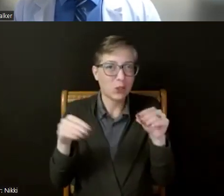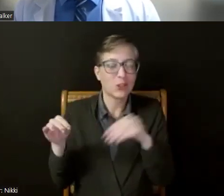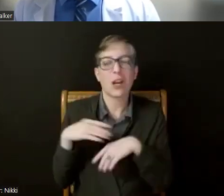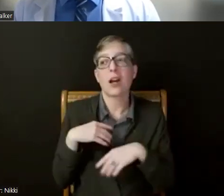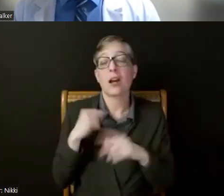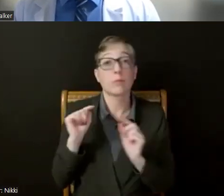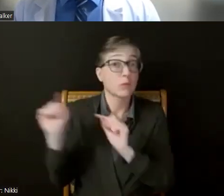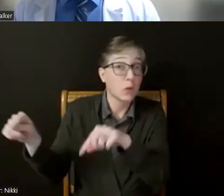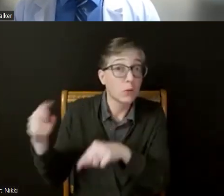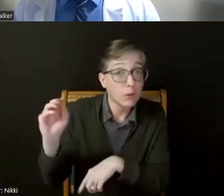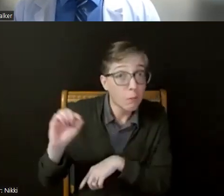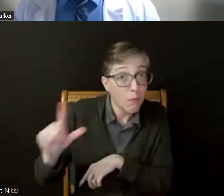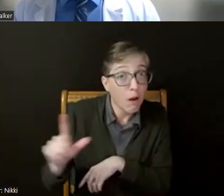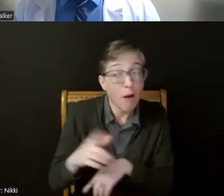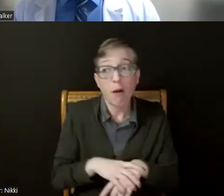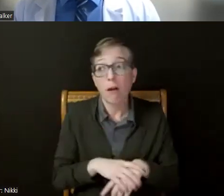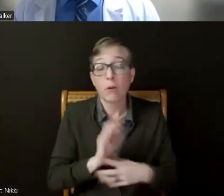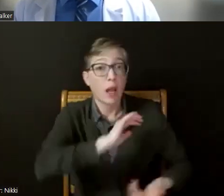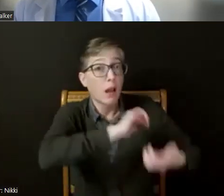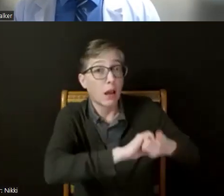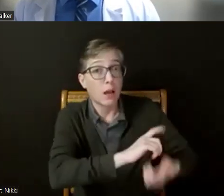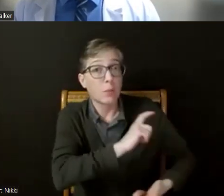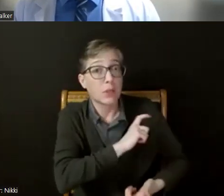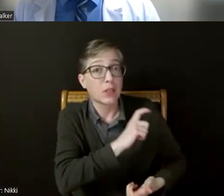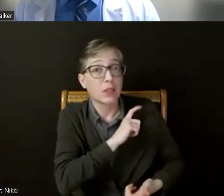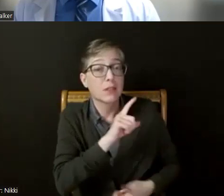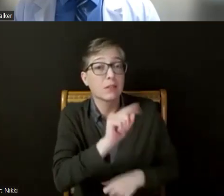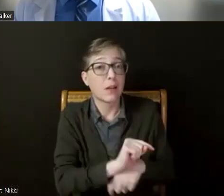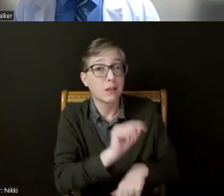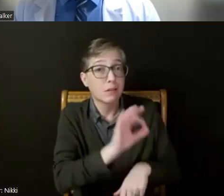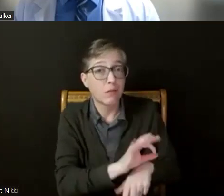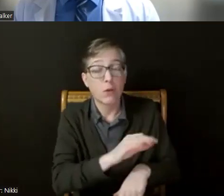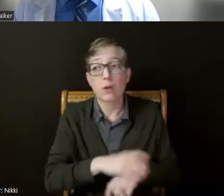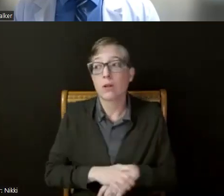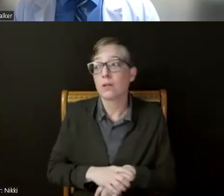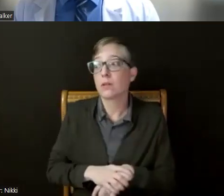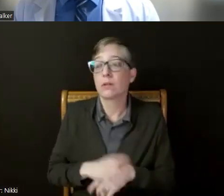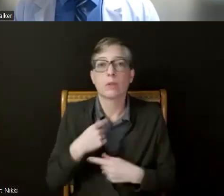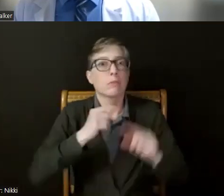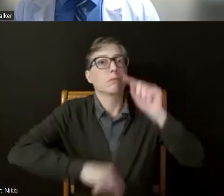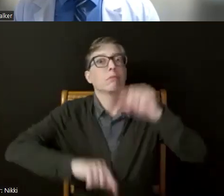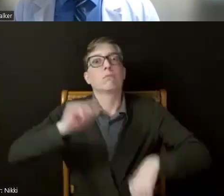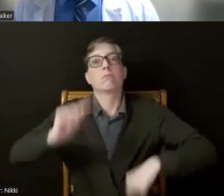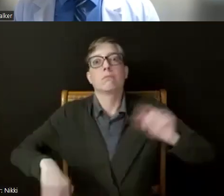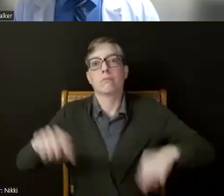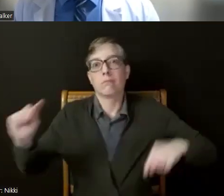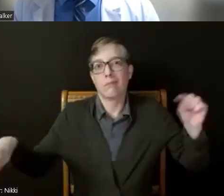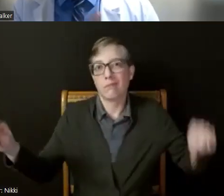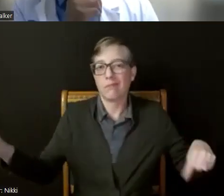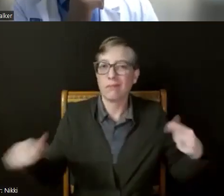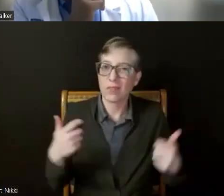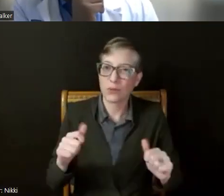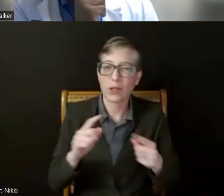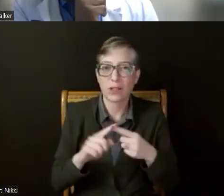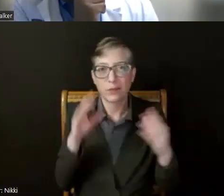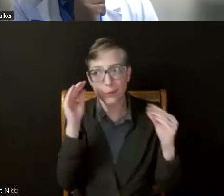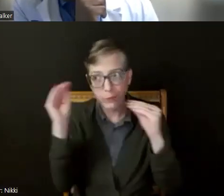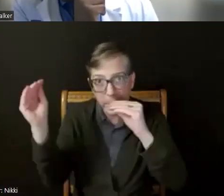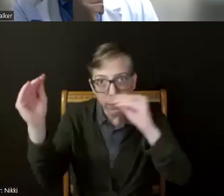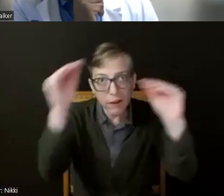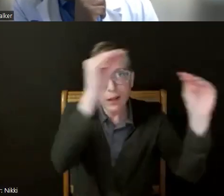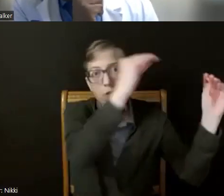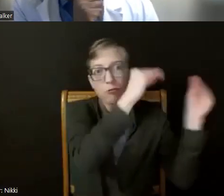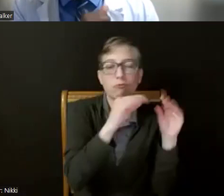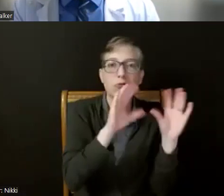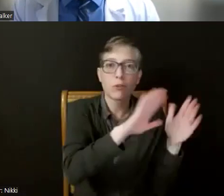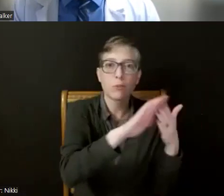police task force where we've done organizations through the TIPS program. So we are doing a lot of work to try to educate our community and